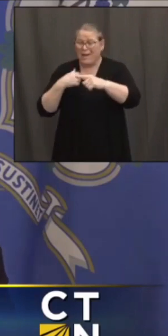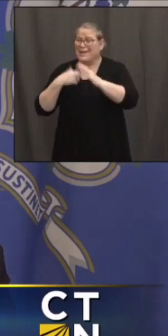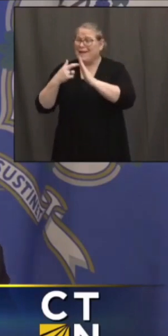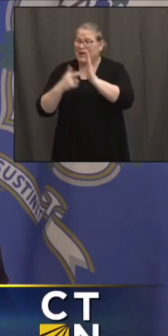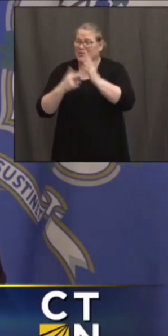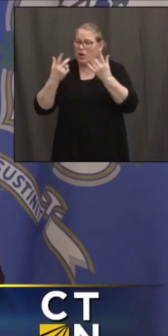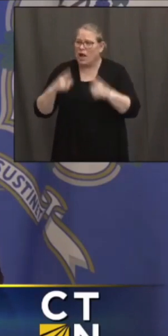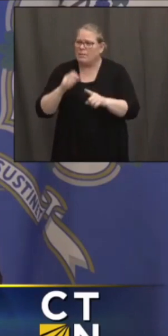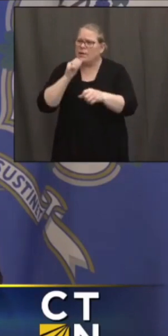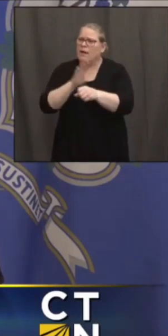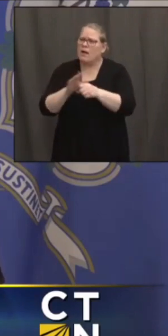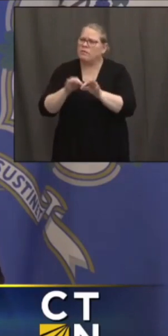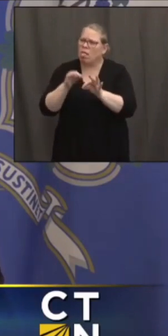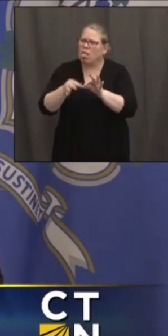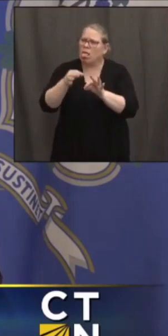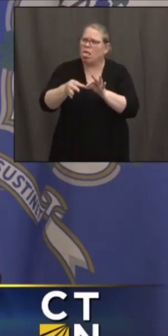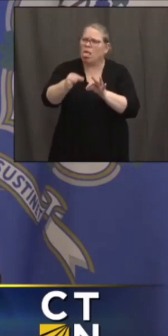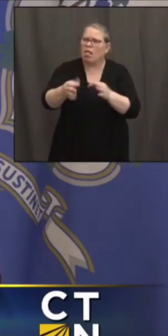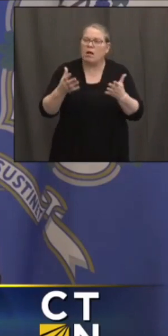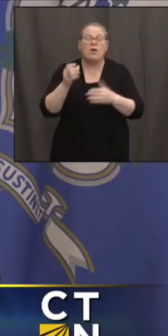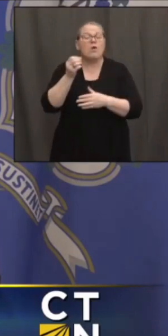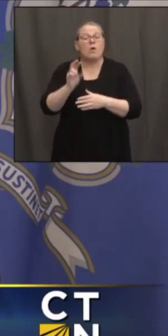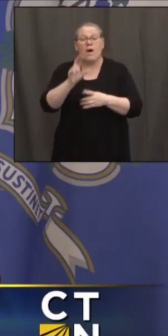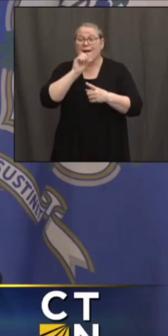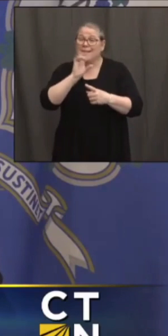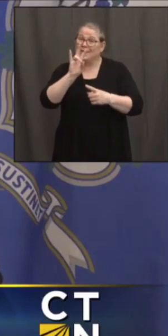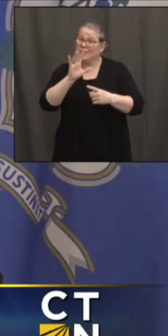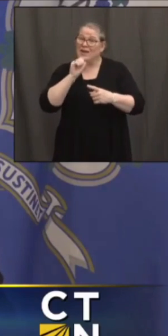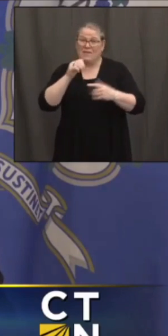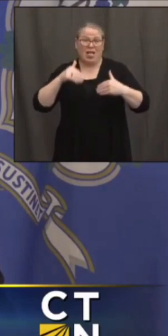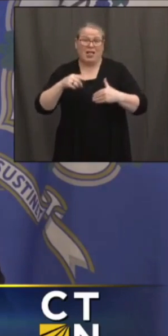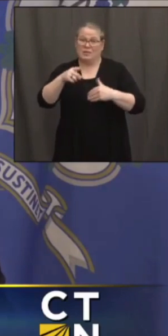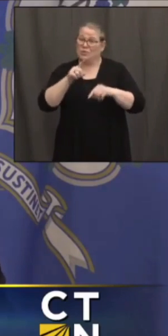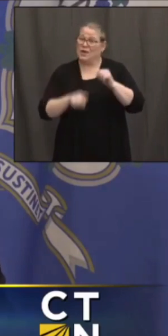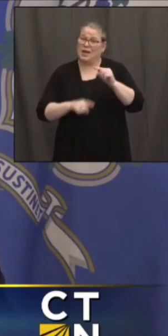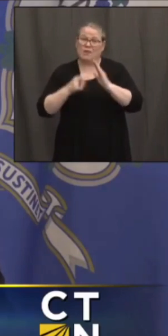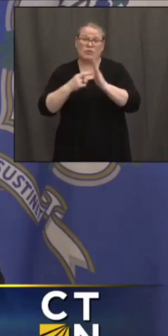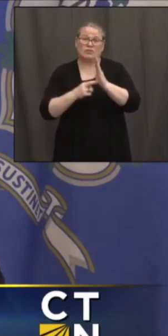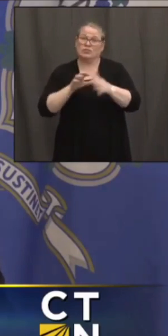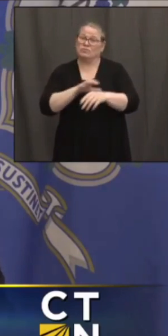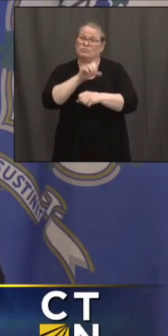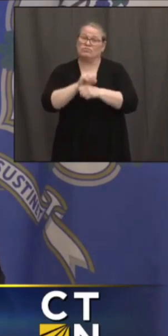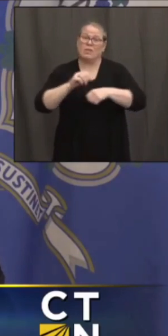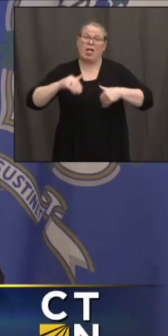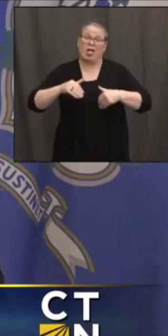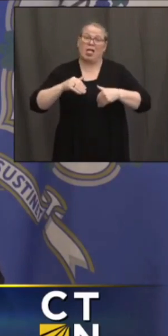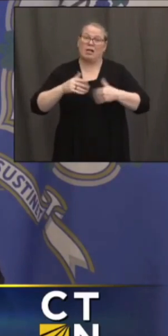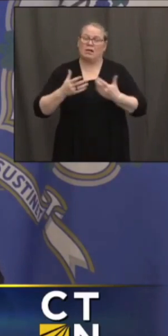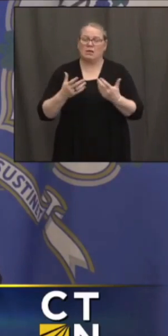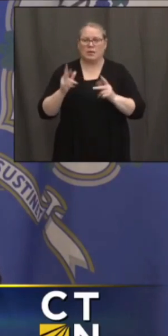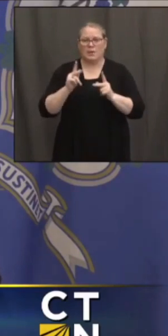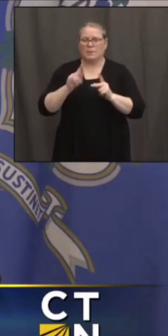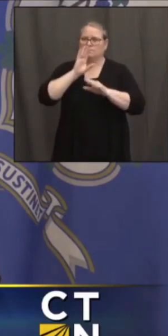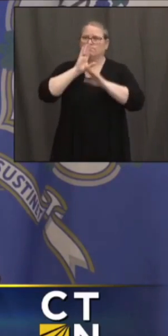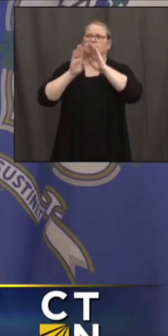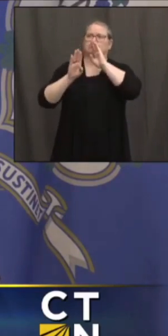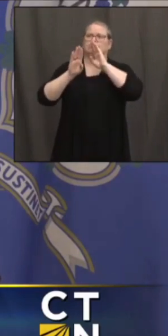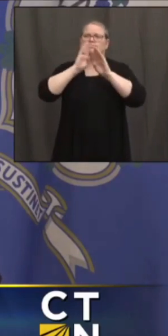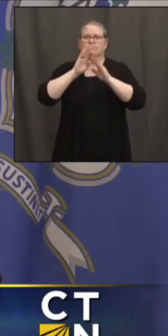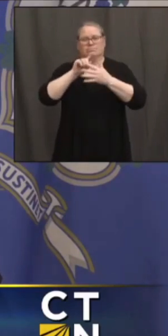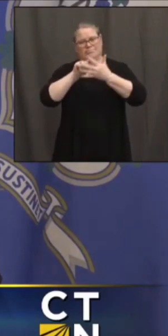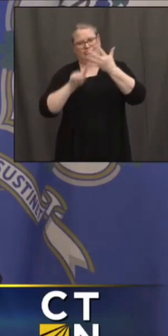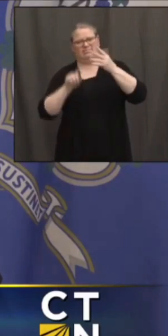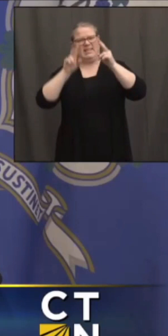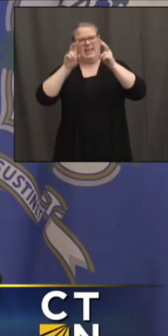yet, or being told you're not yet 75, you can't jump the line. So these are all the type of issues